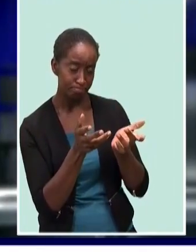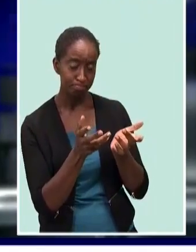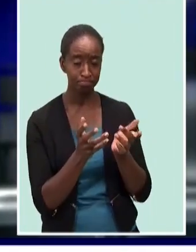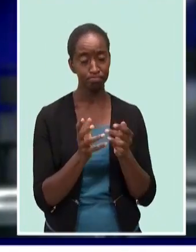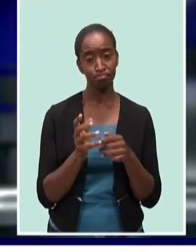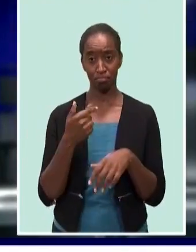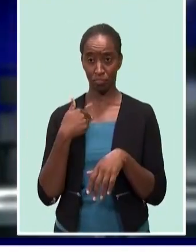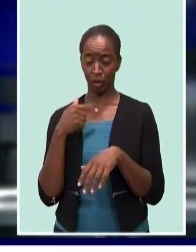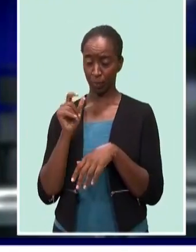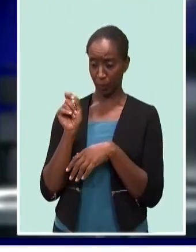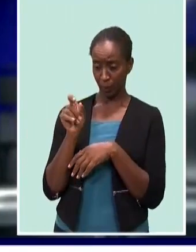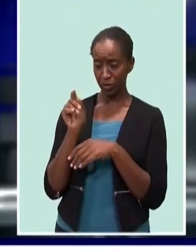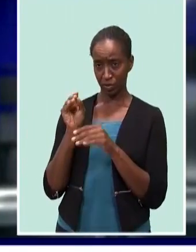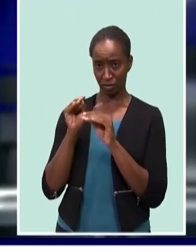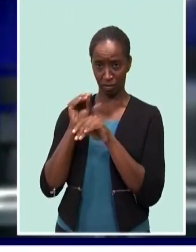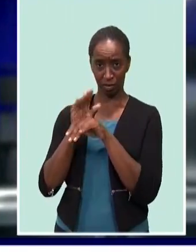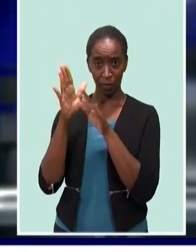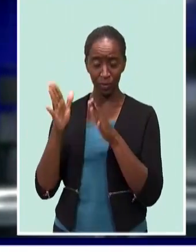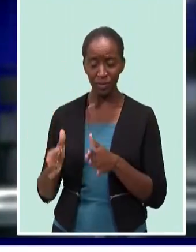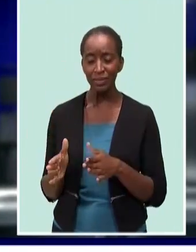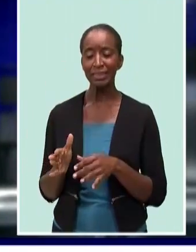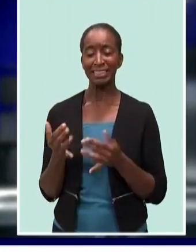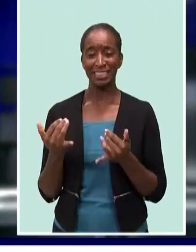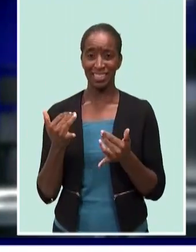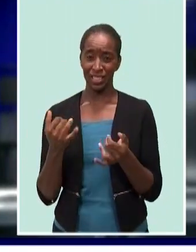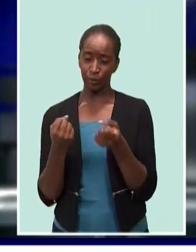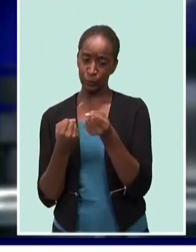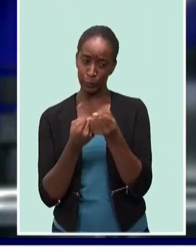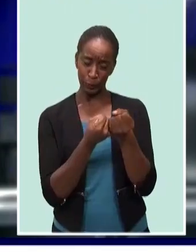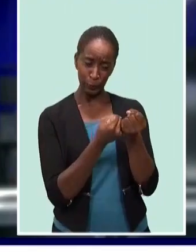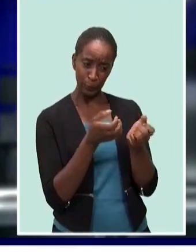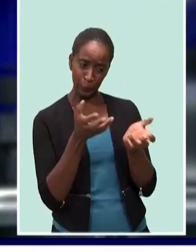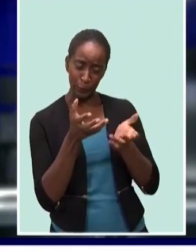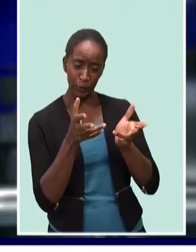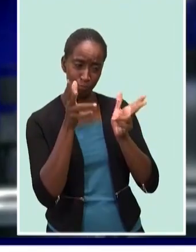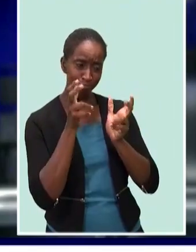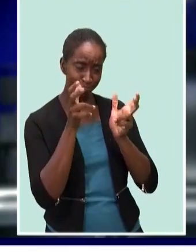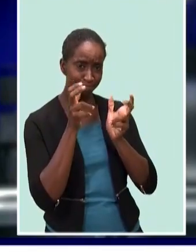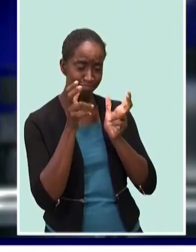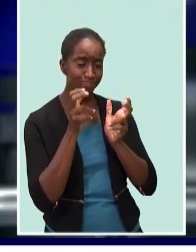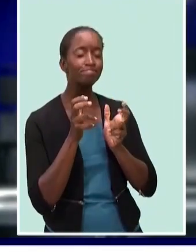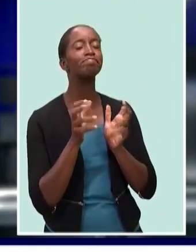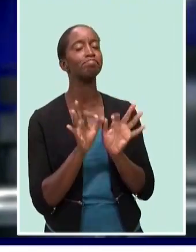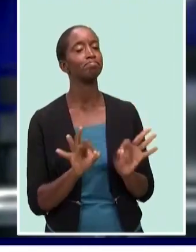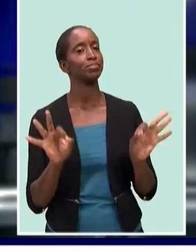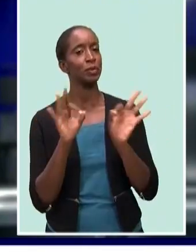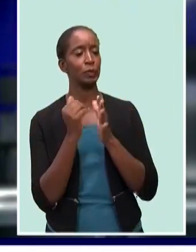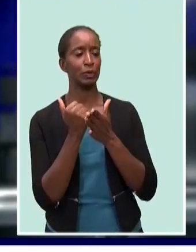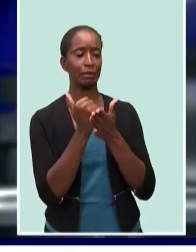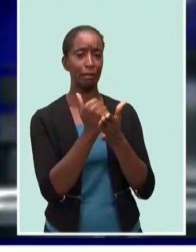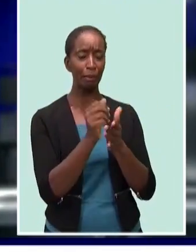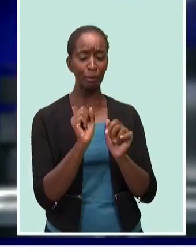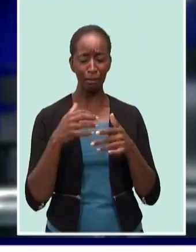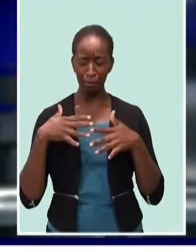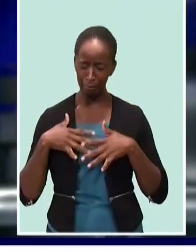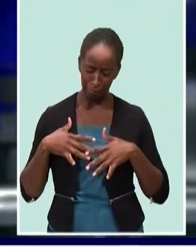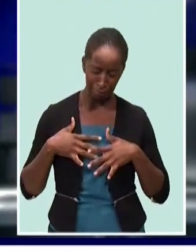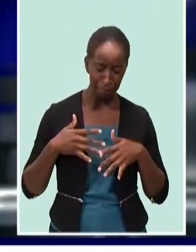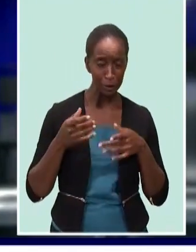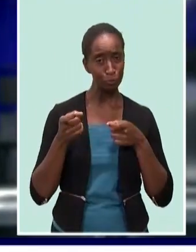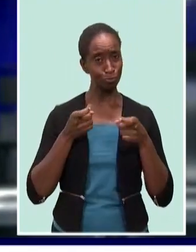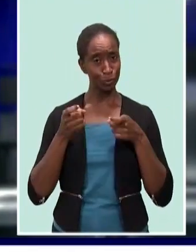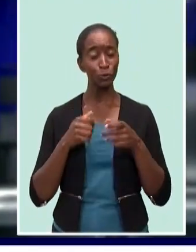is important to help the family members to understand and work through their grief at this time. And Acting Inspector Innes also